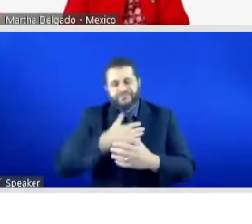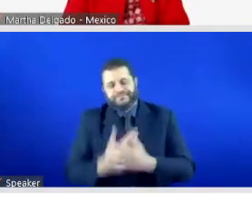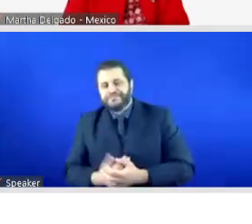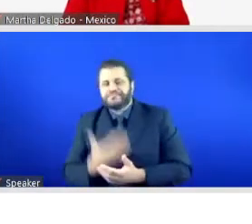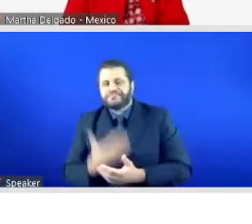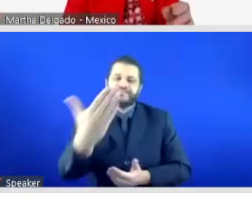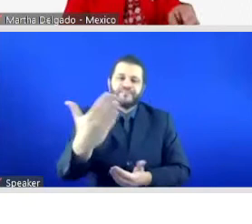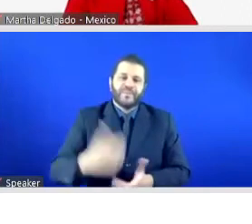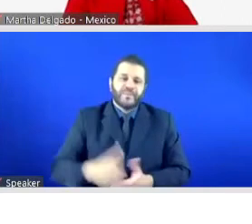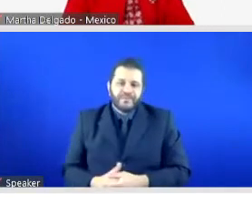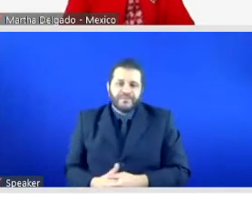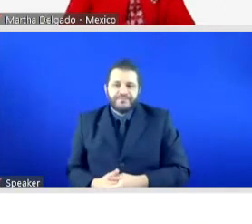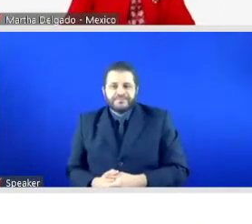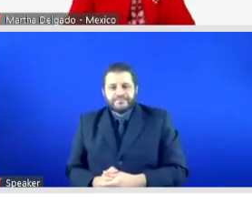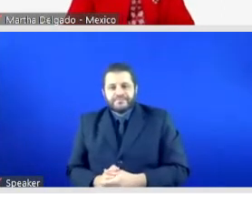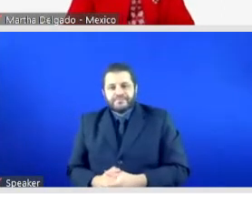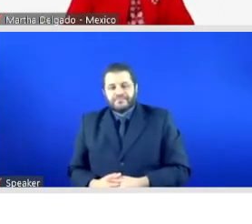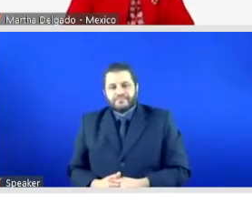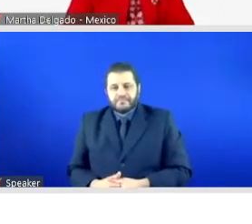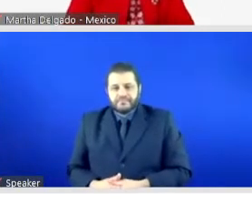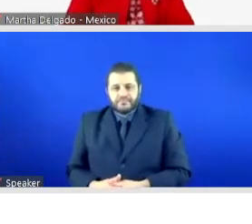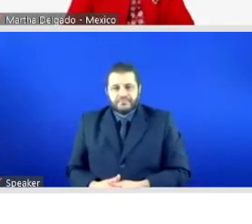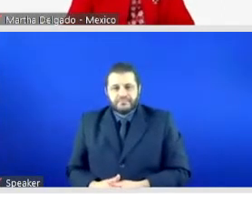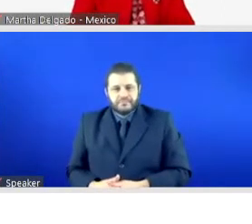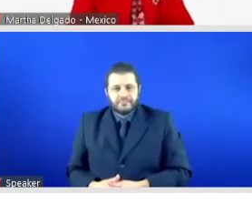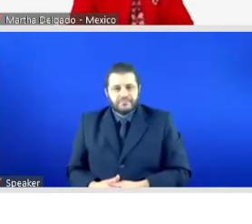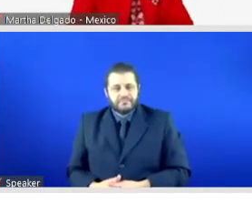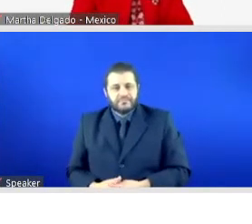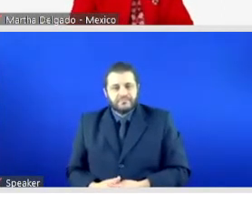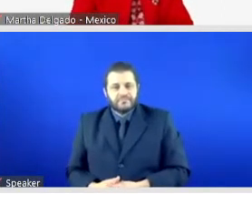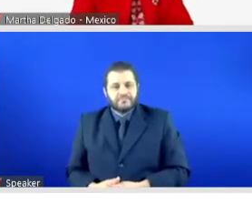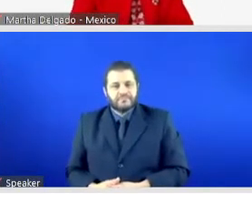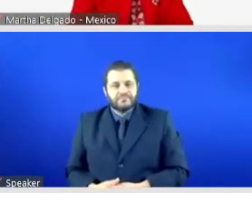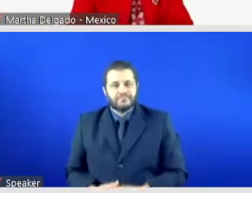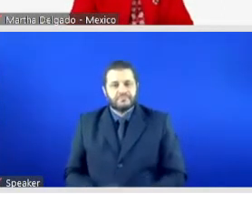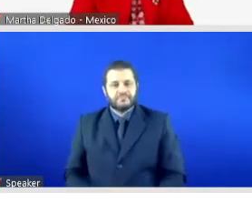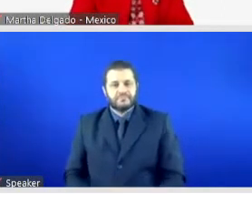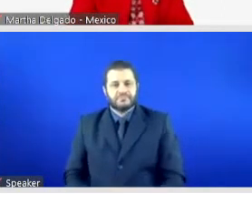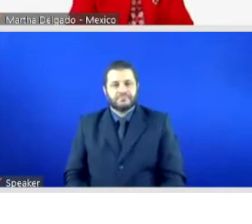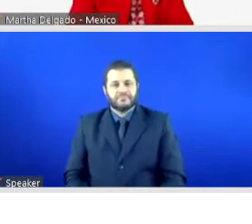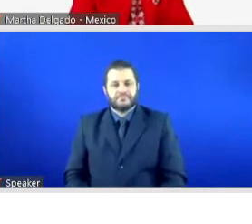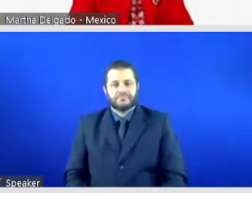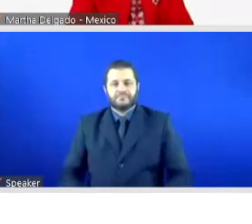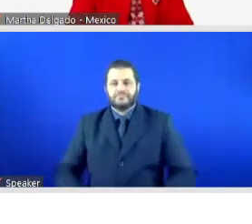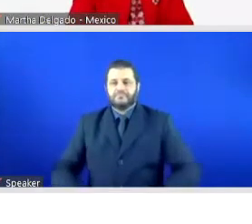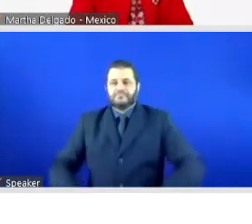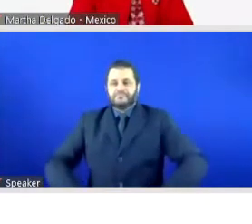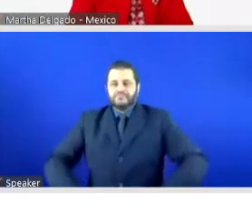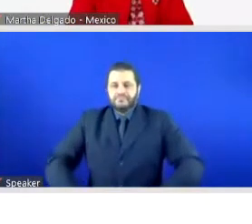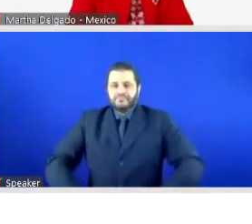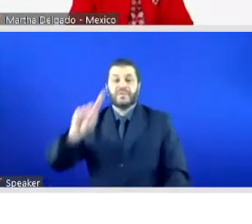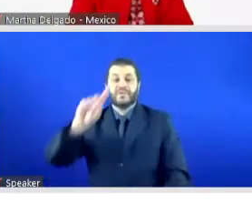Ms. Moulin-Kay, same question to you. What can we learn from feminism, and what can we do